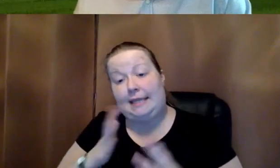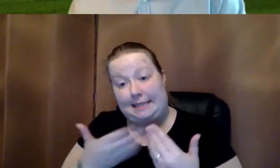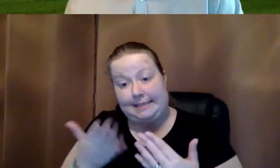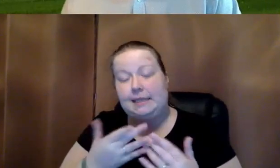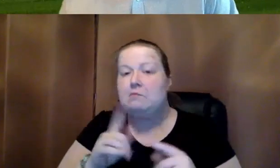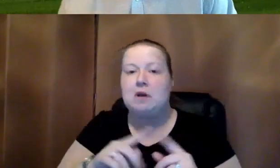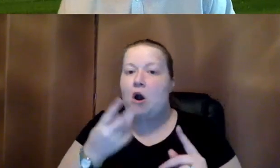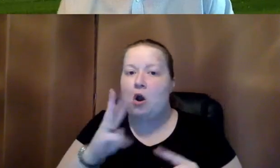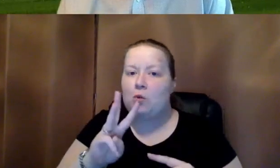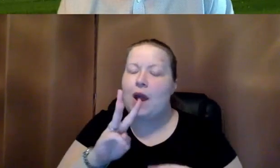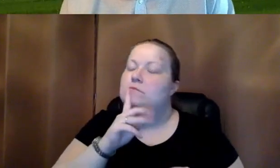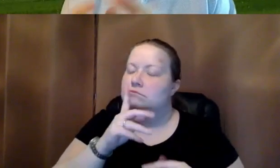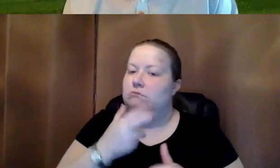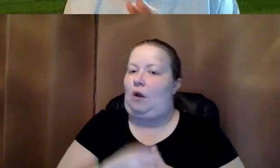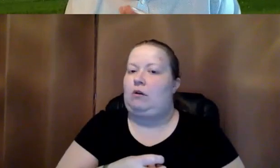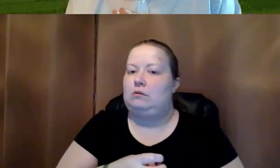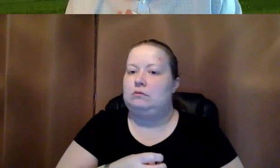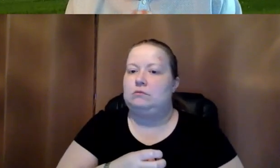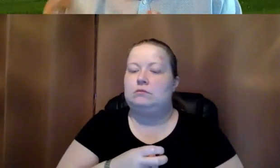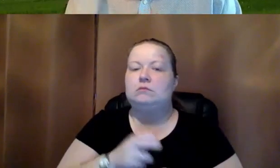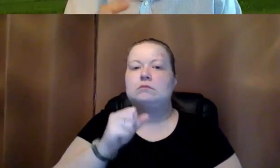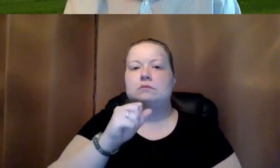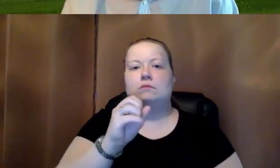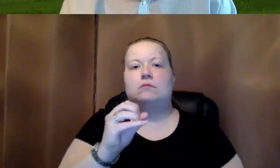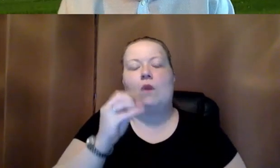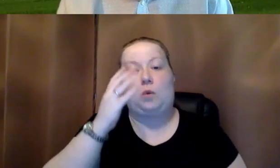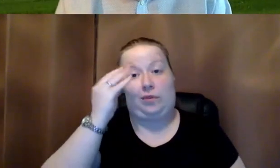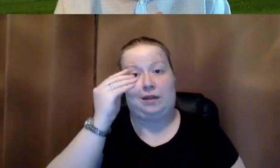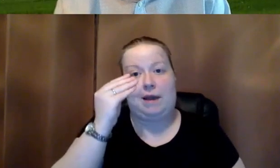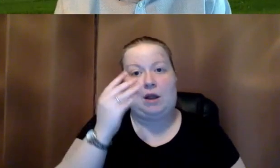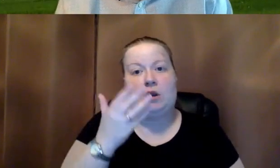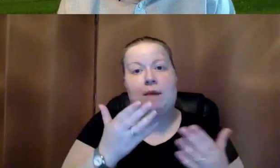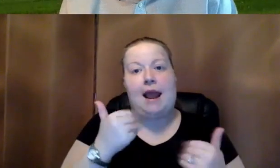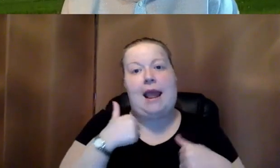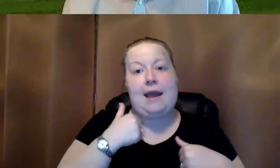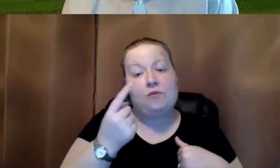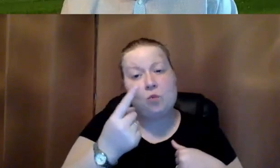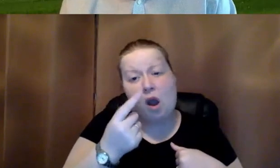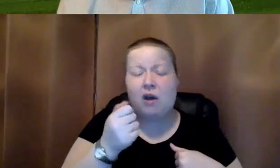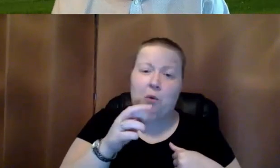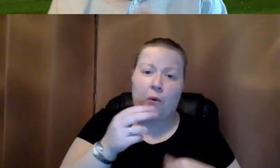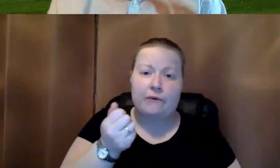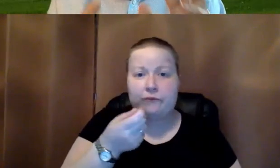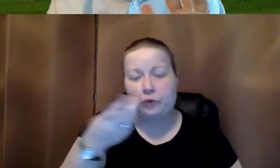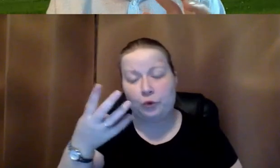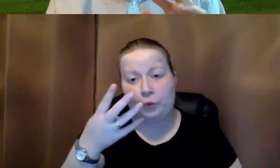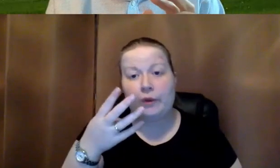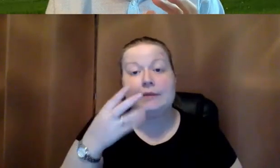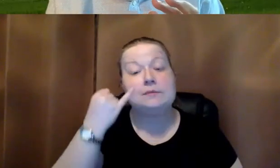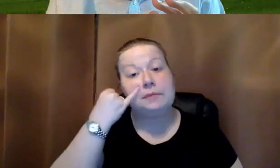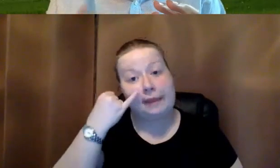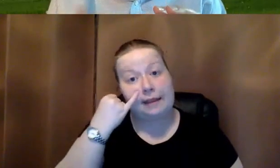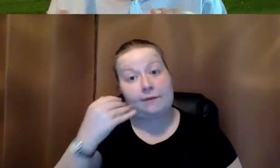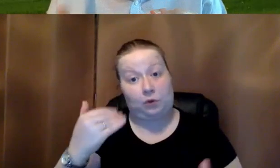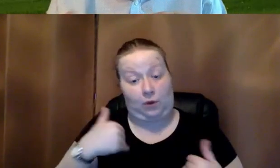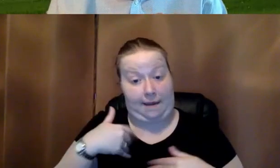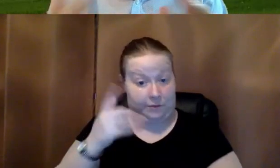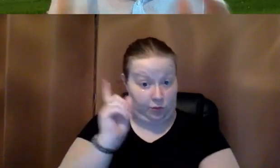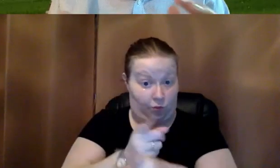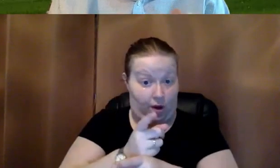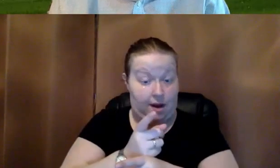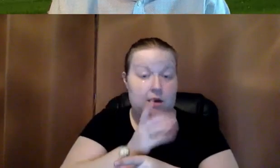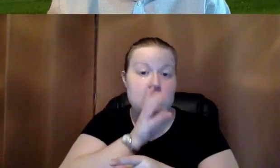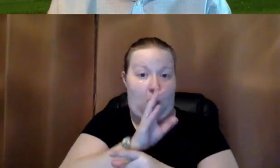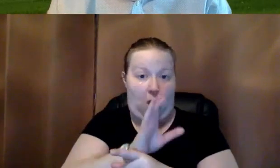hard. So a prototype, if you think about it, you might have one of them, or maybe you have a few. And if you've got it right, it will kind of work like